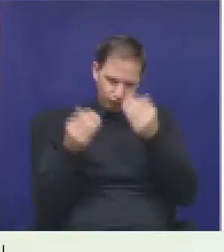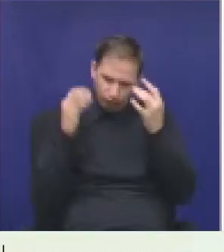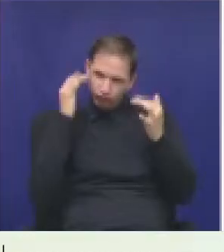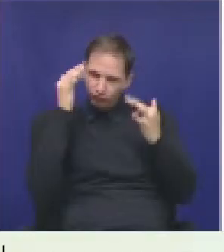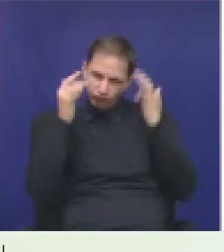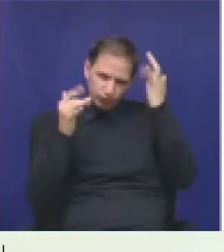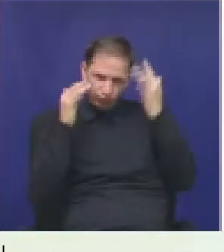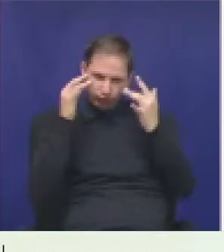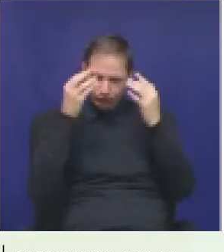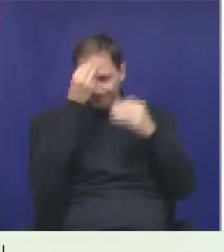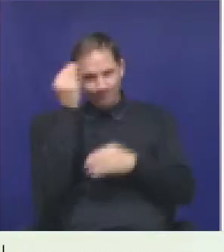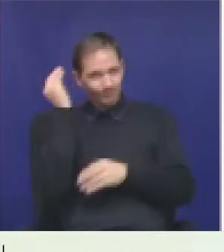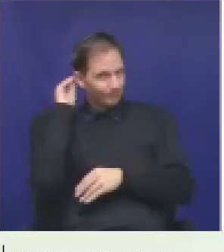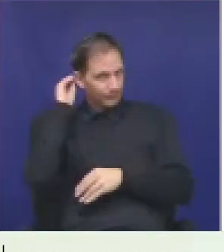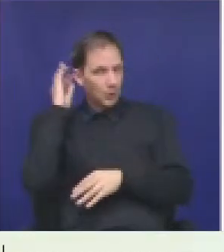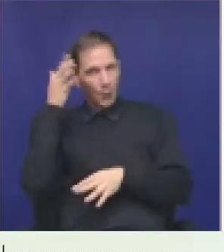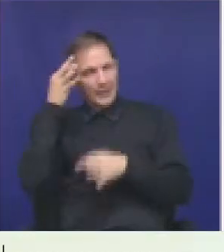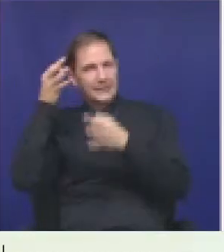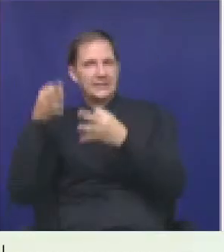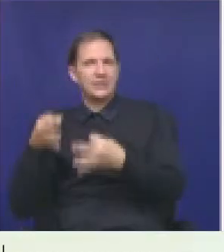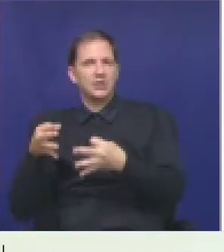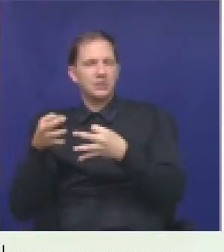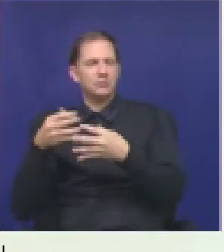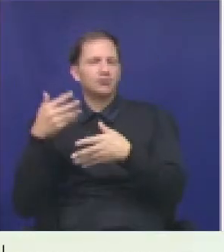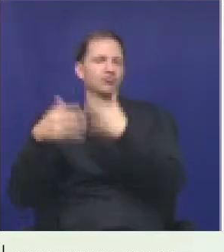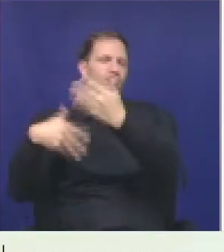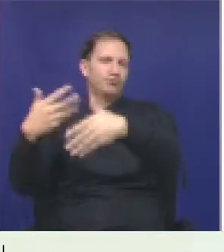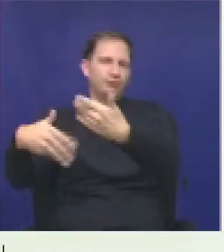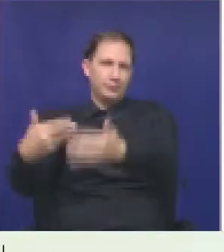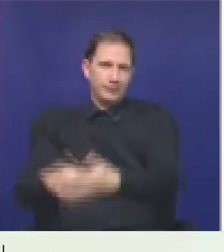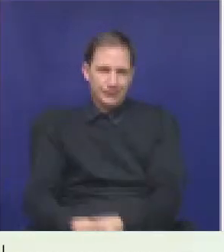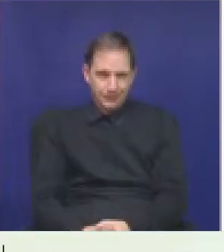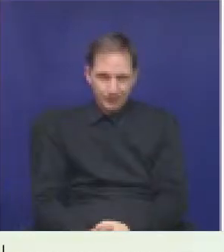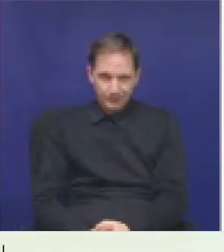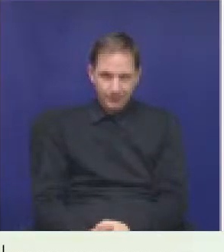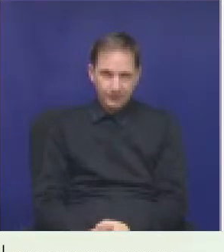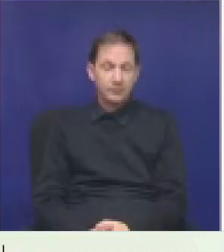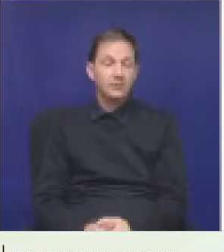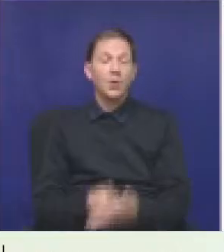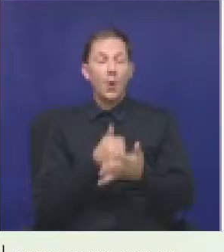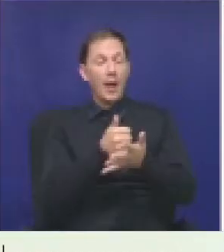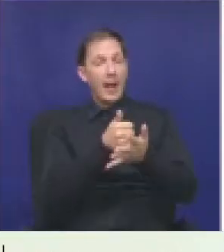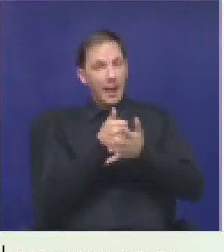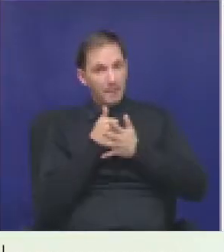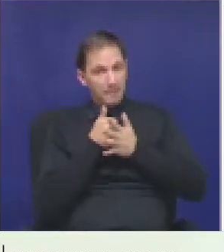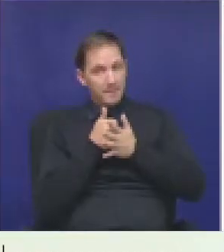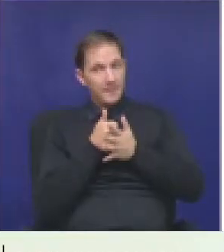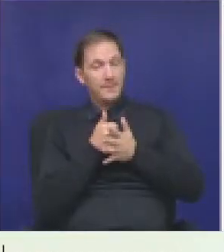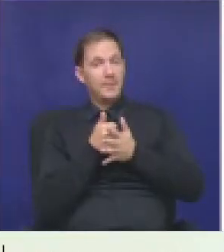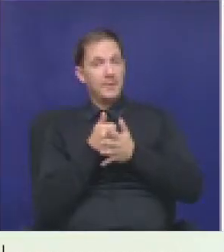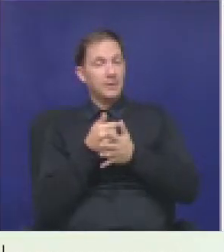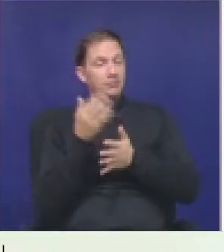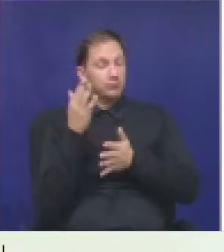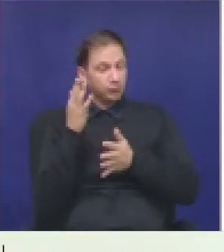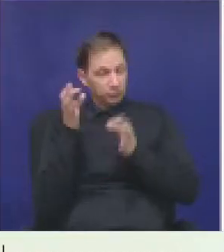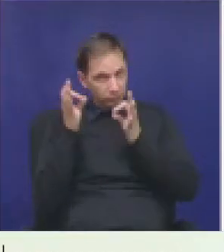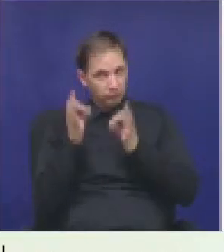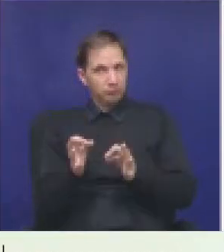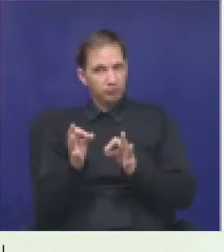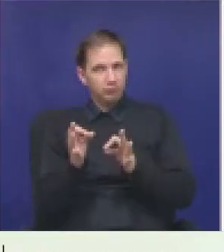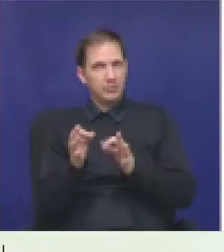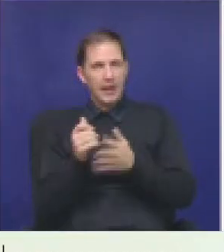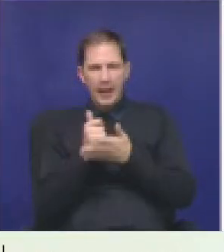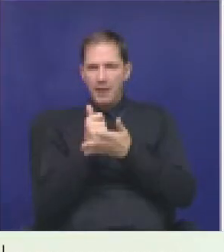a beacon of objectivity in uncertain times, enabling leaders to make informed, data-driven choices that